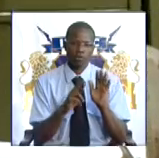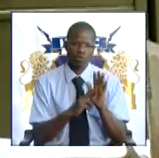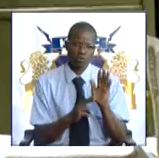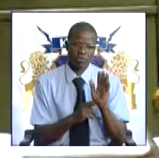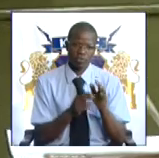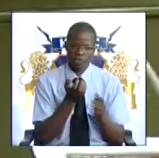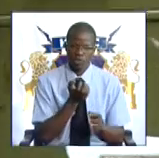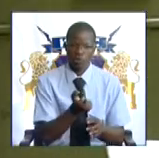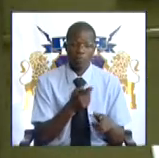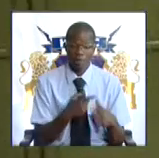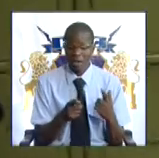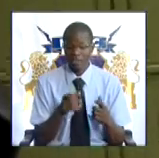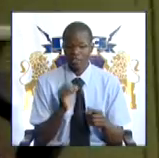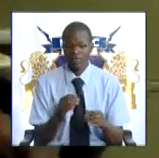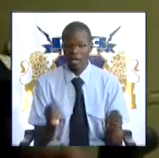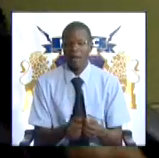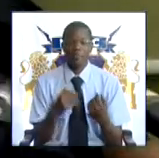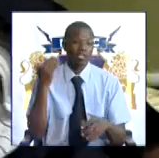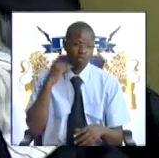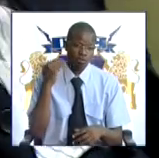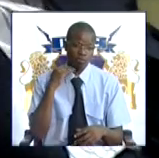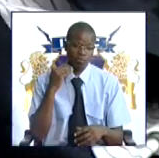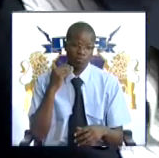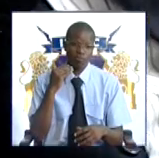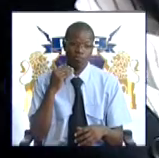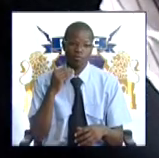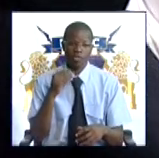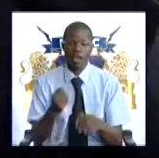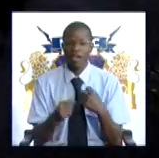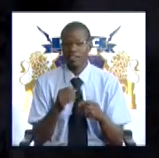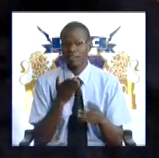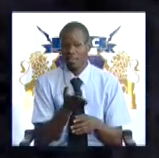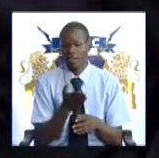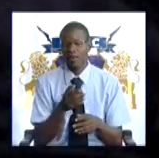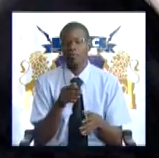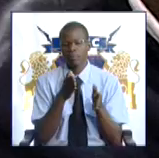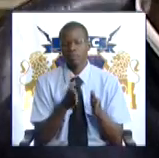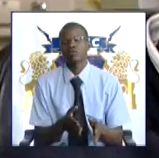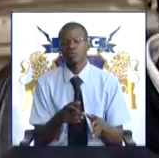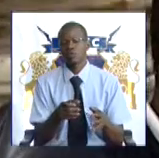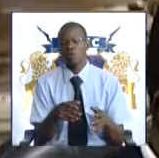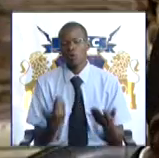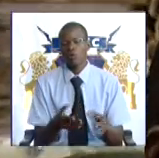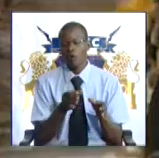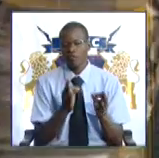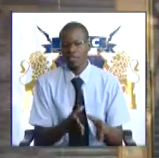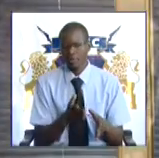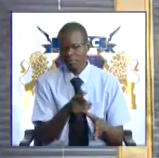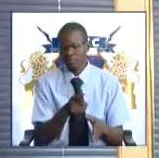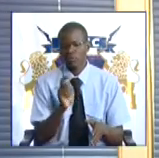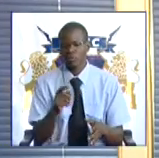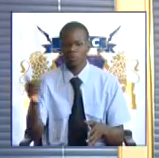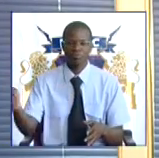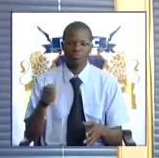test will be prosecuted in the courts. An integrity test, therefore, creates